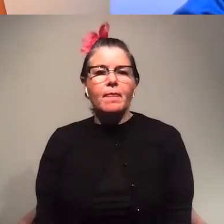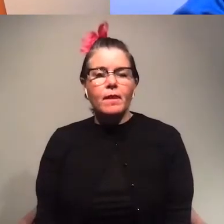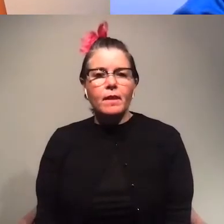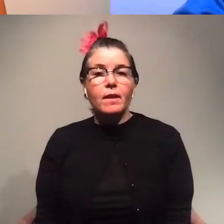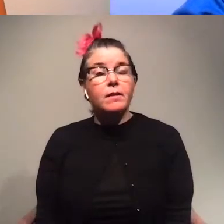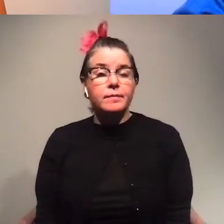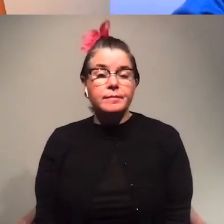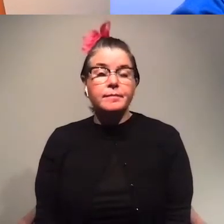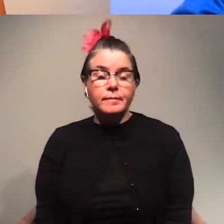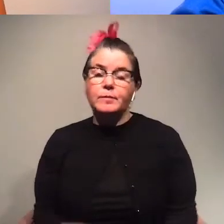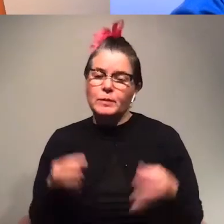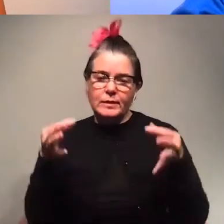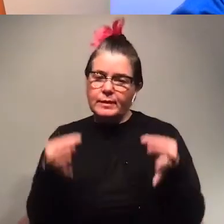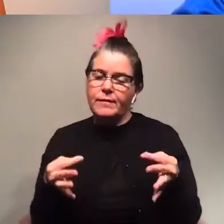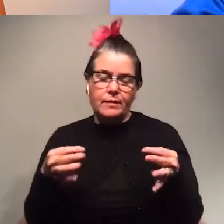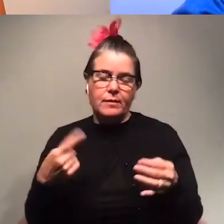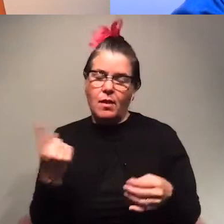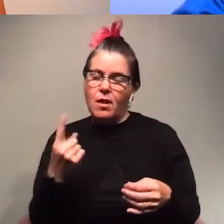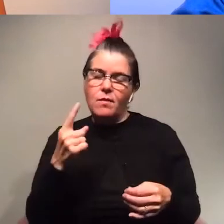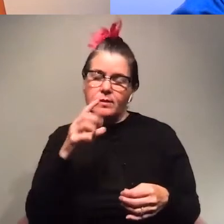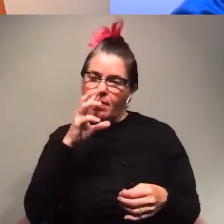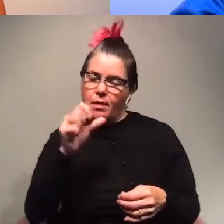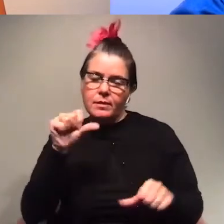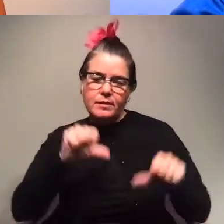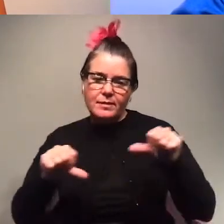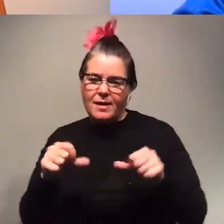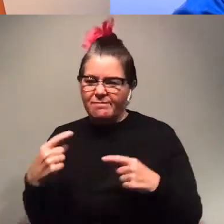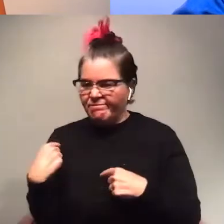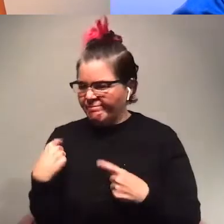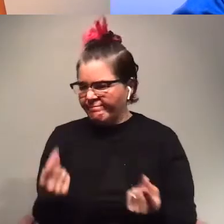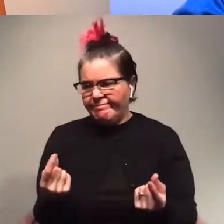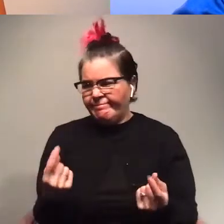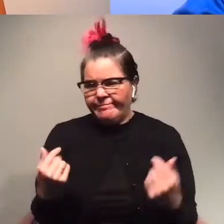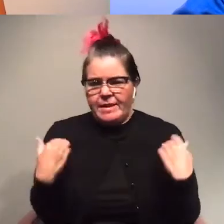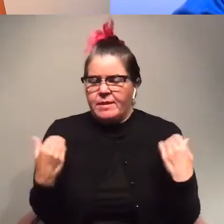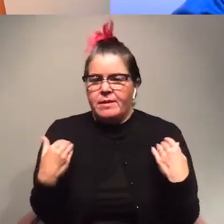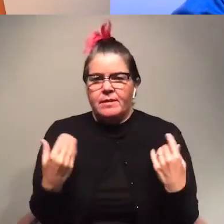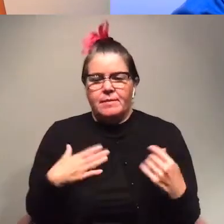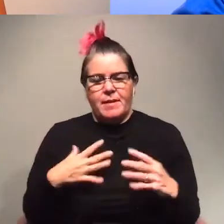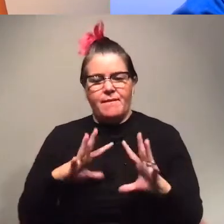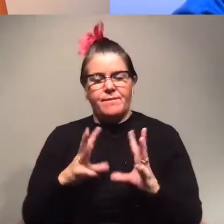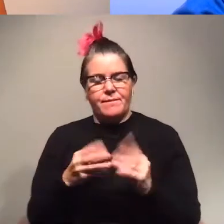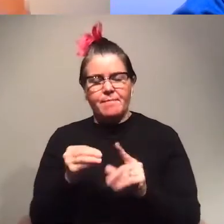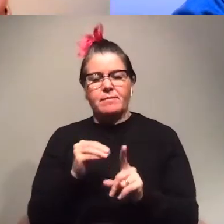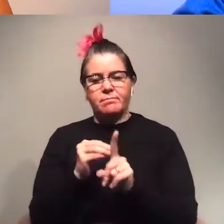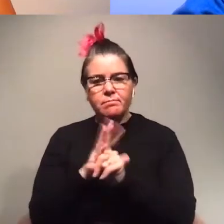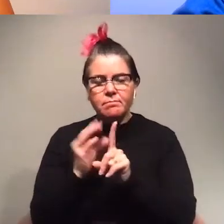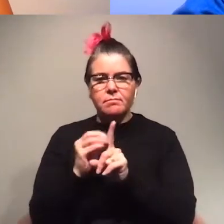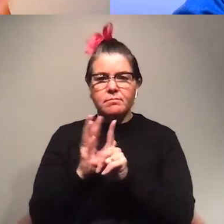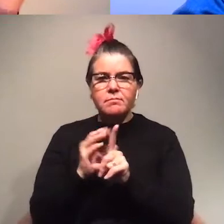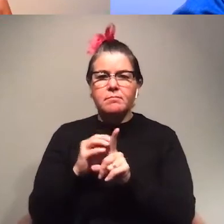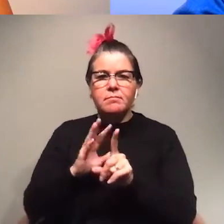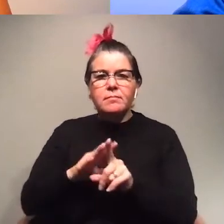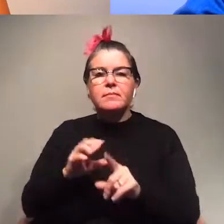I would definitely say I've been interested in science since I was really young. I think my family exposed me to a lot of